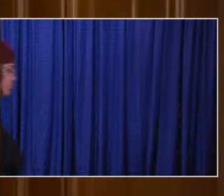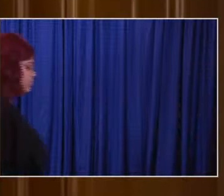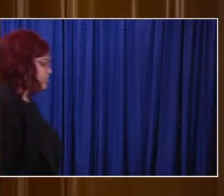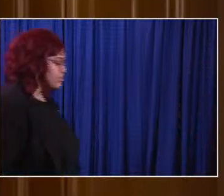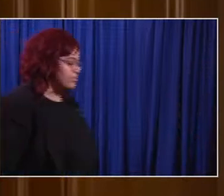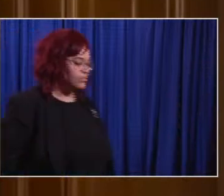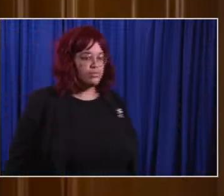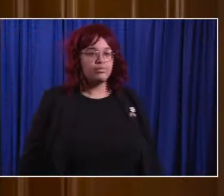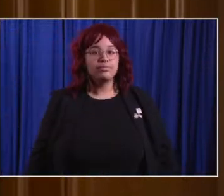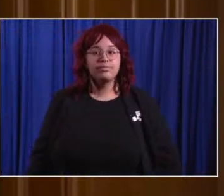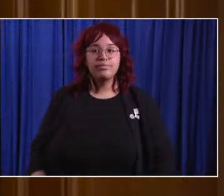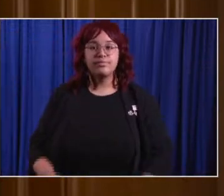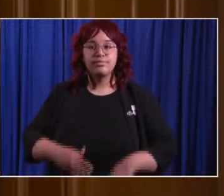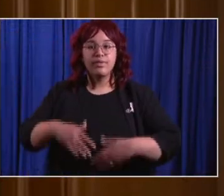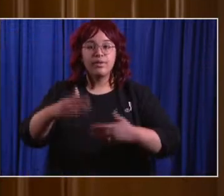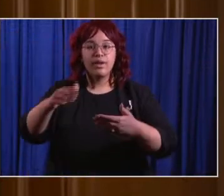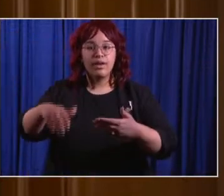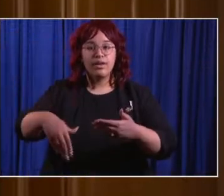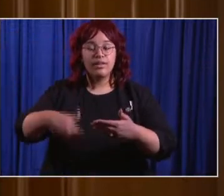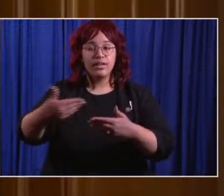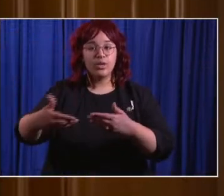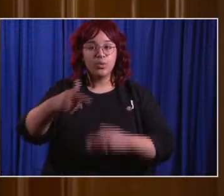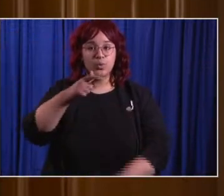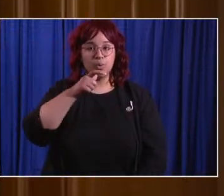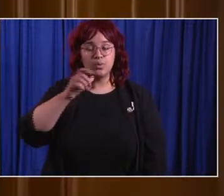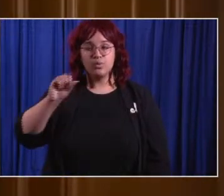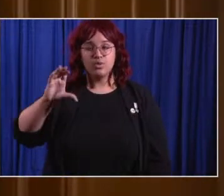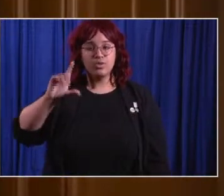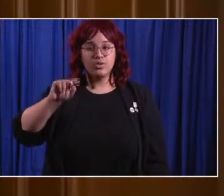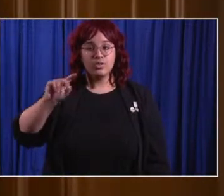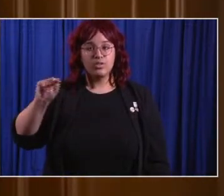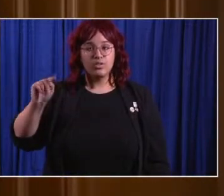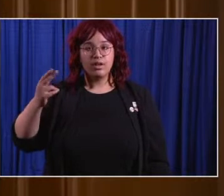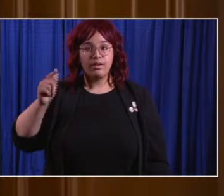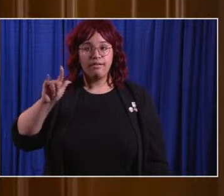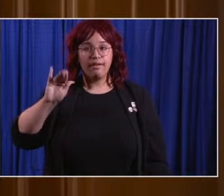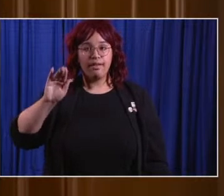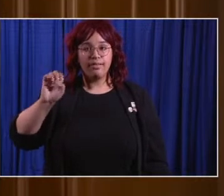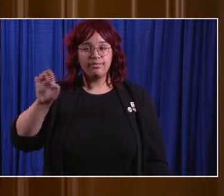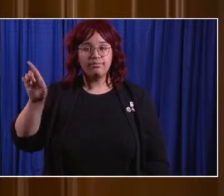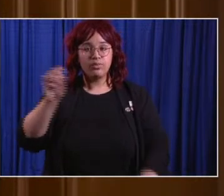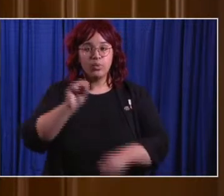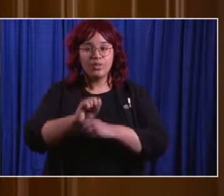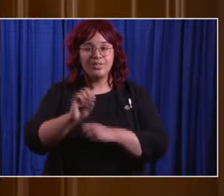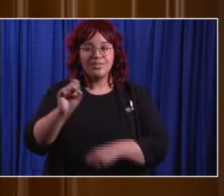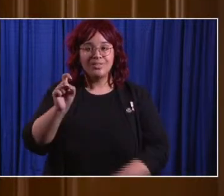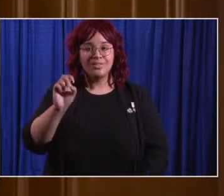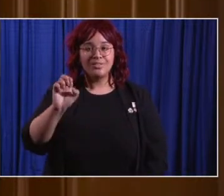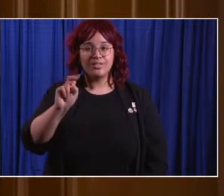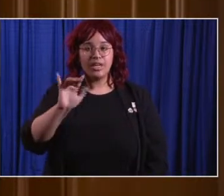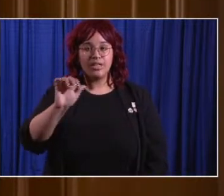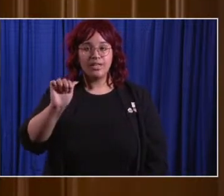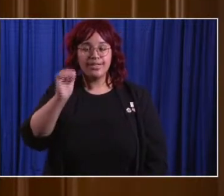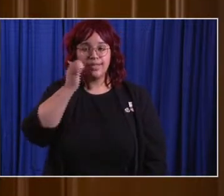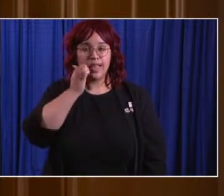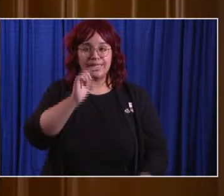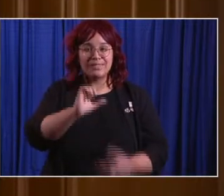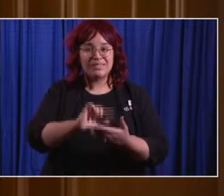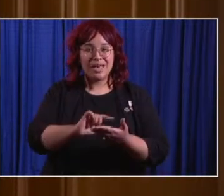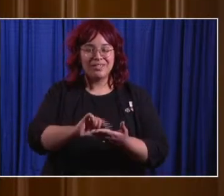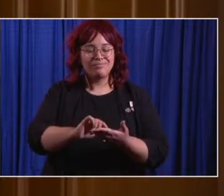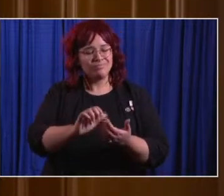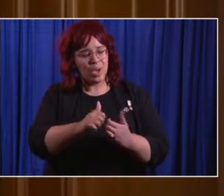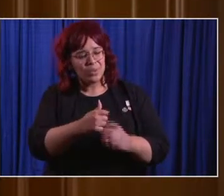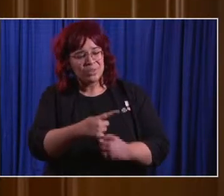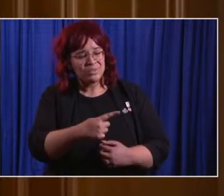Next question is from Scott Hallis of the Xenia Daily Gazette. Hey, Scott. How are you today? I'm well, sir. Good. Glad